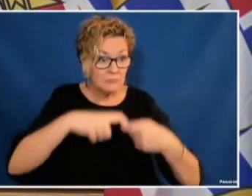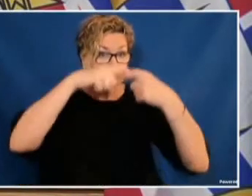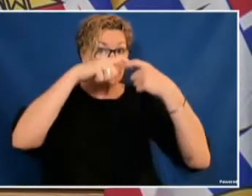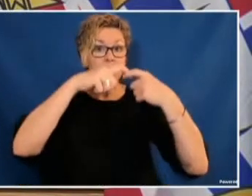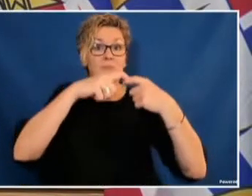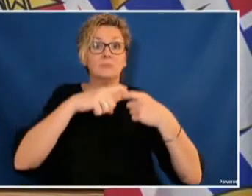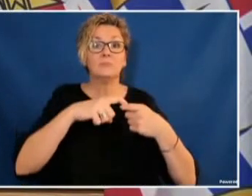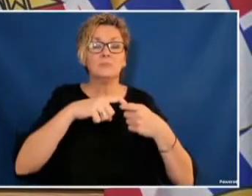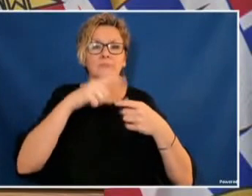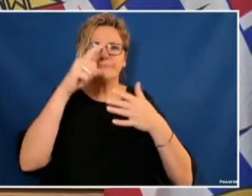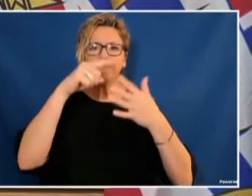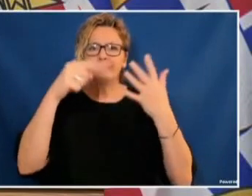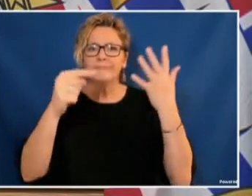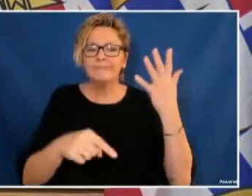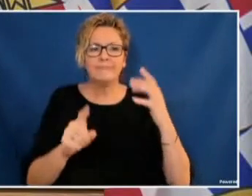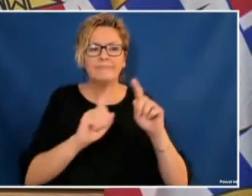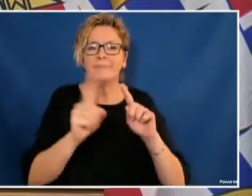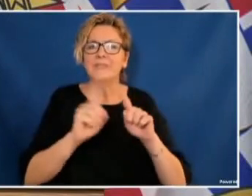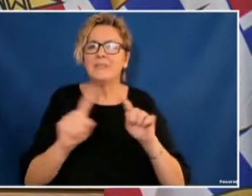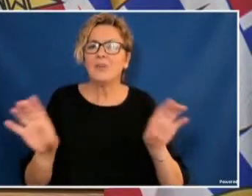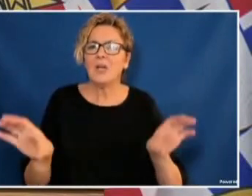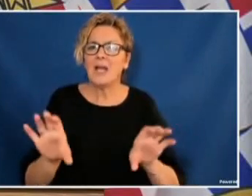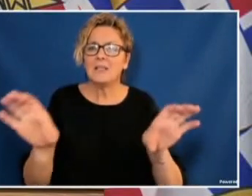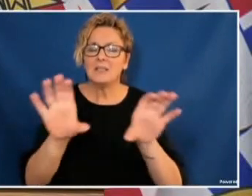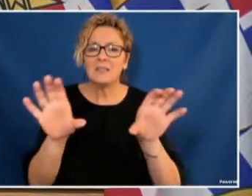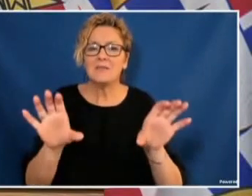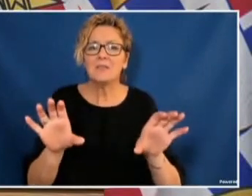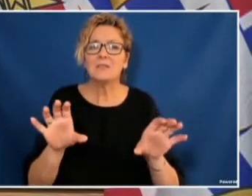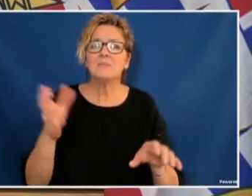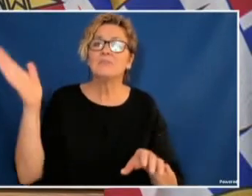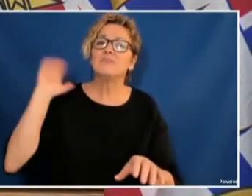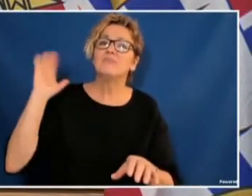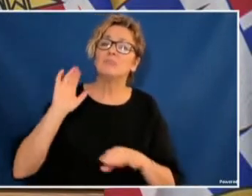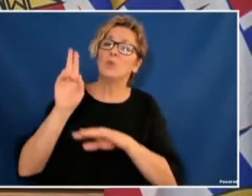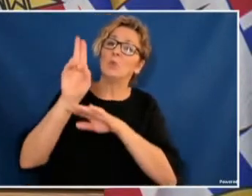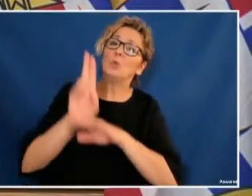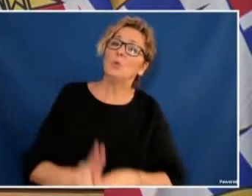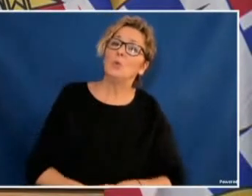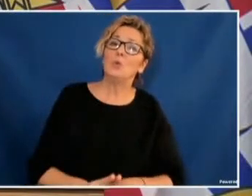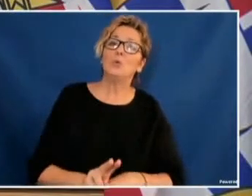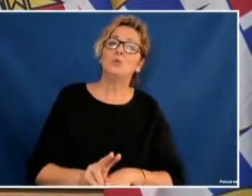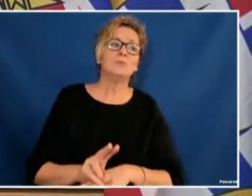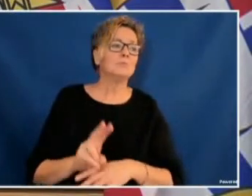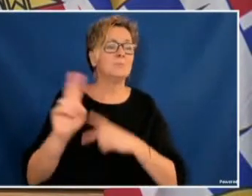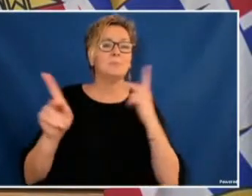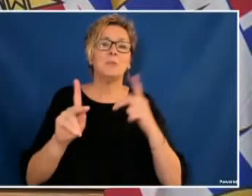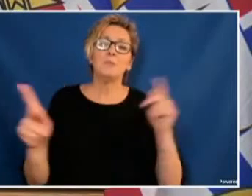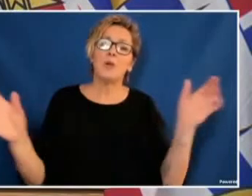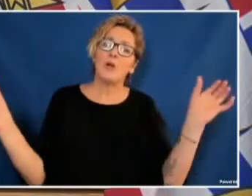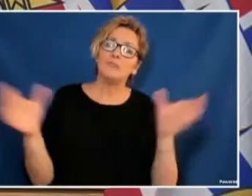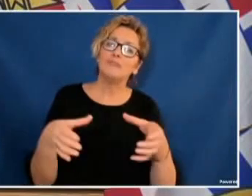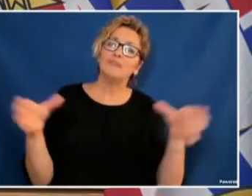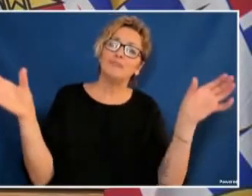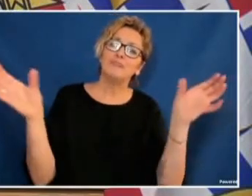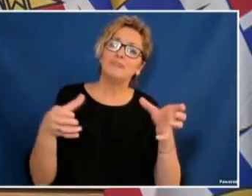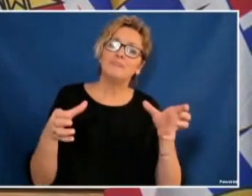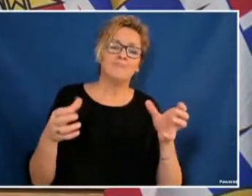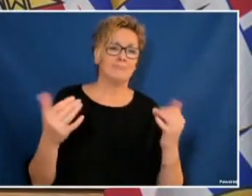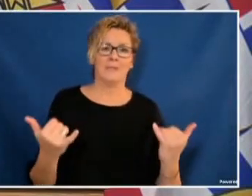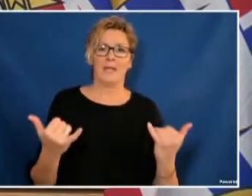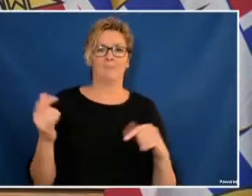of people die from COVID-19 in our province. These people have faces, have names,